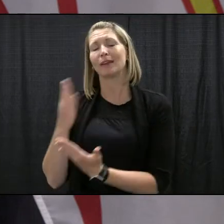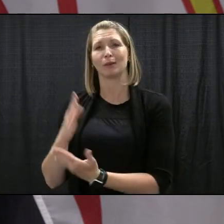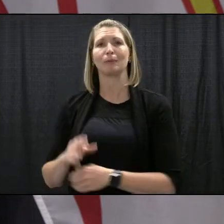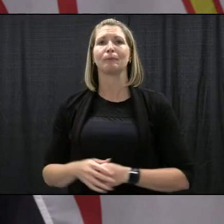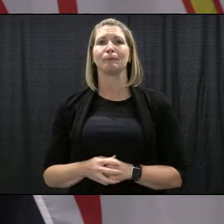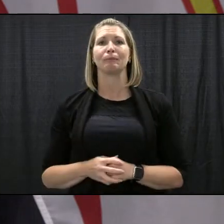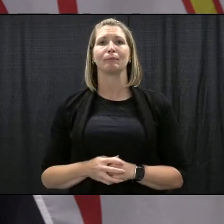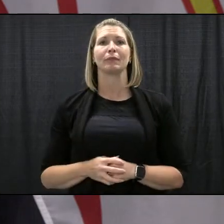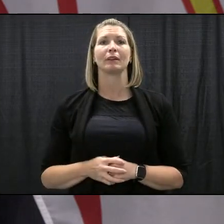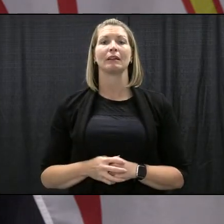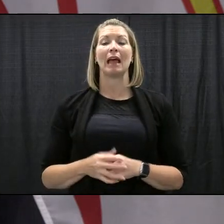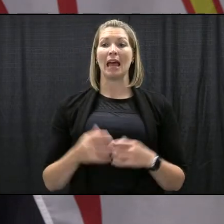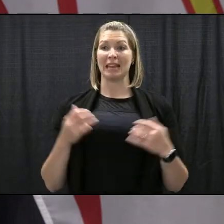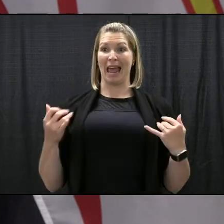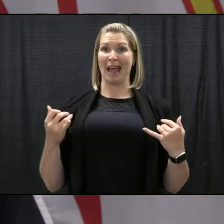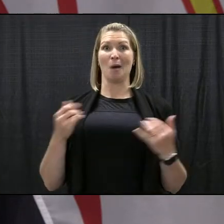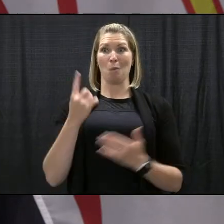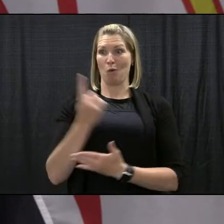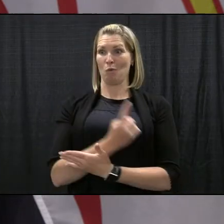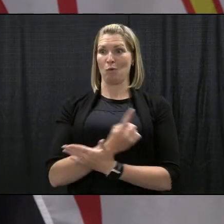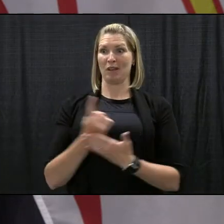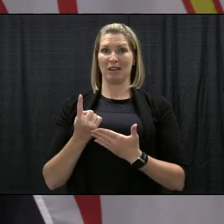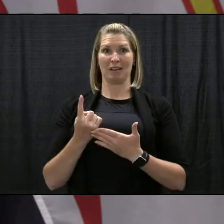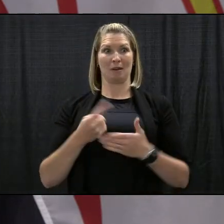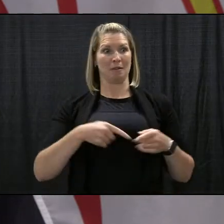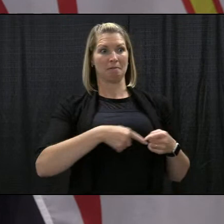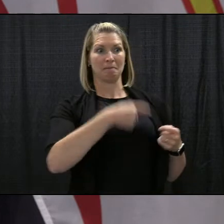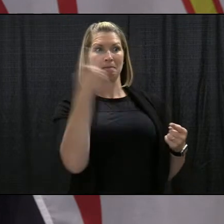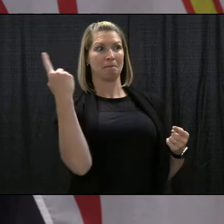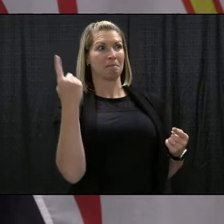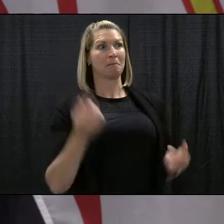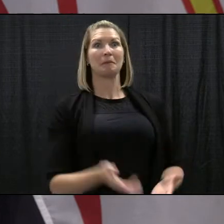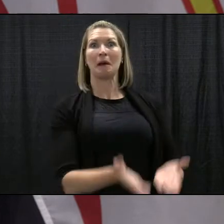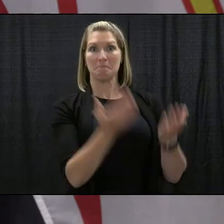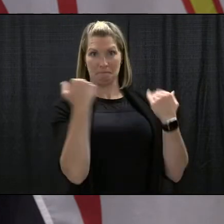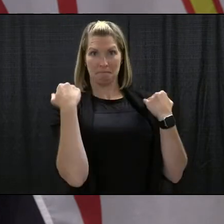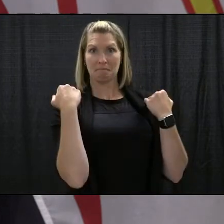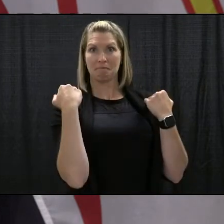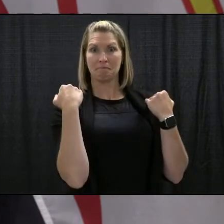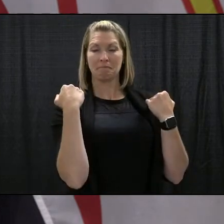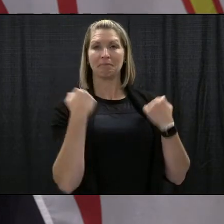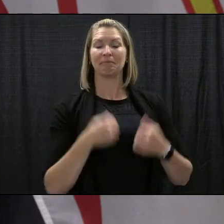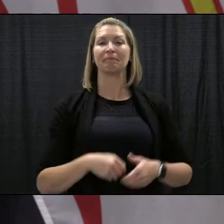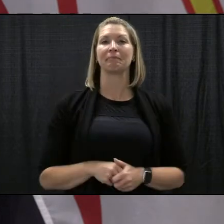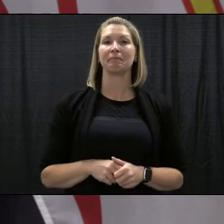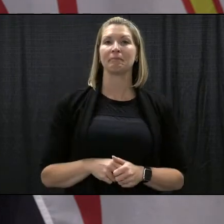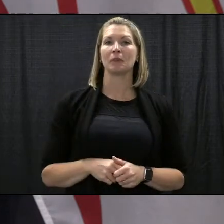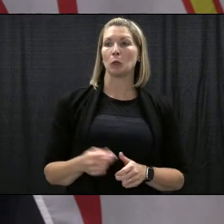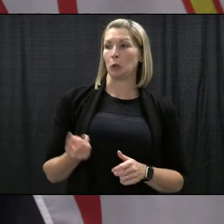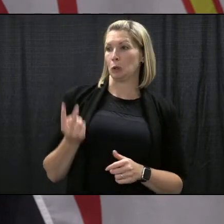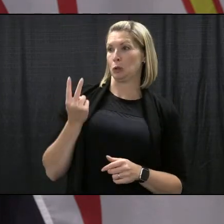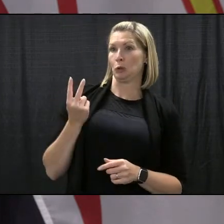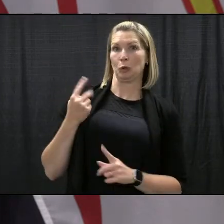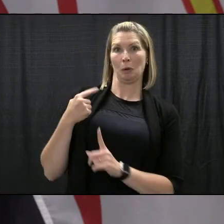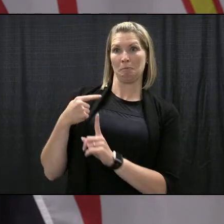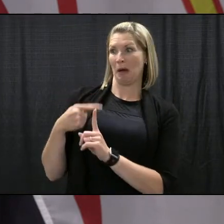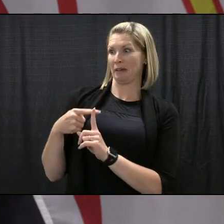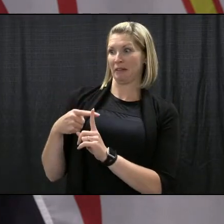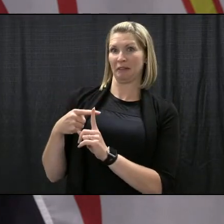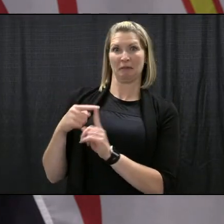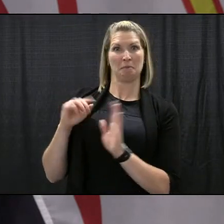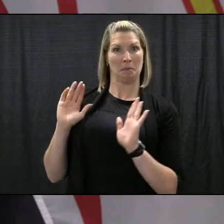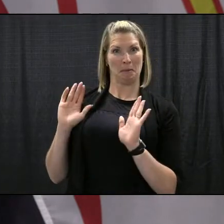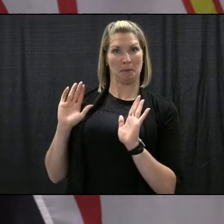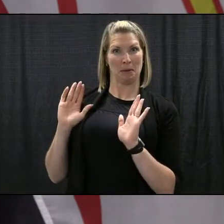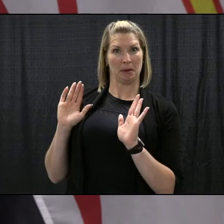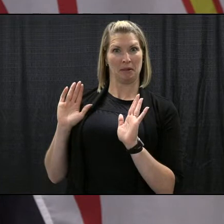day 7 since we lifted travel restrictions, permitting non-essential travel into the province. We've reported only 2 confirmed cases in the past